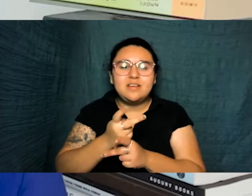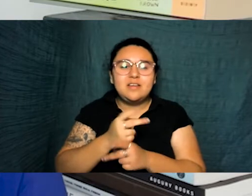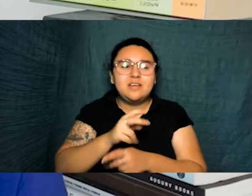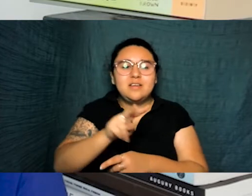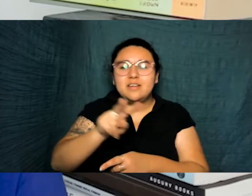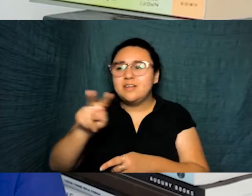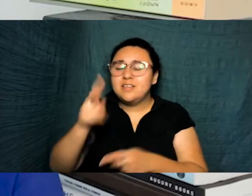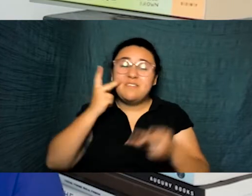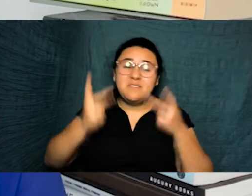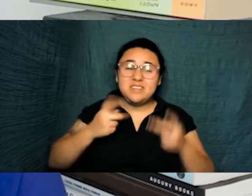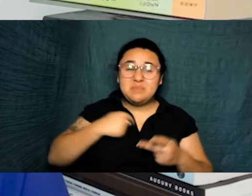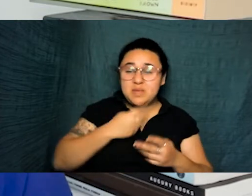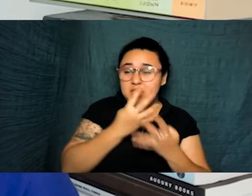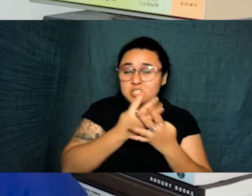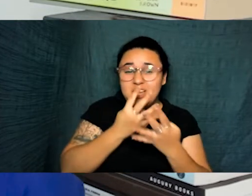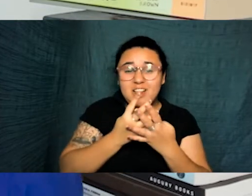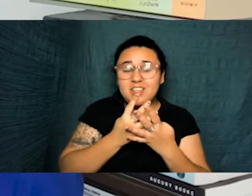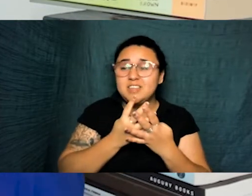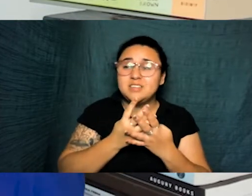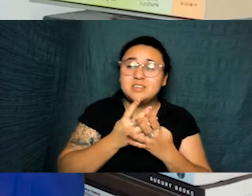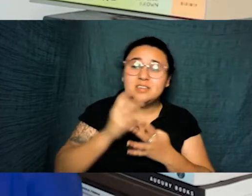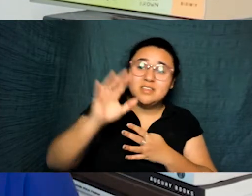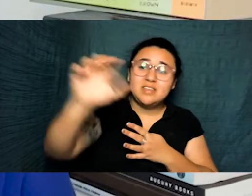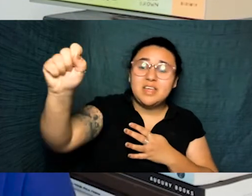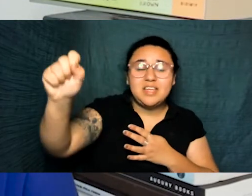hall, knowing that I can't leave with them.